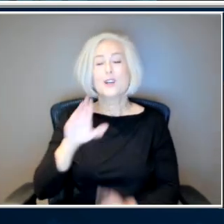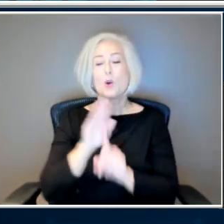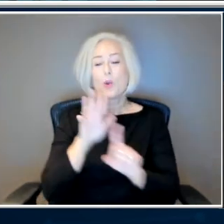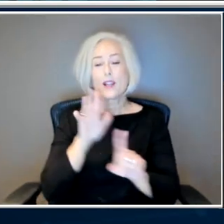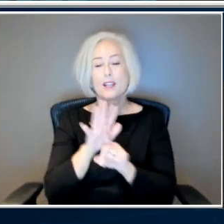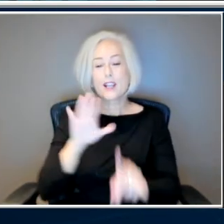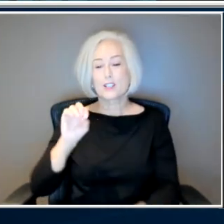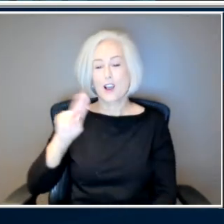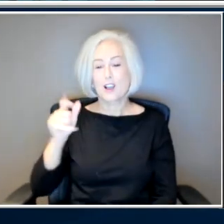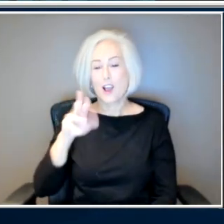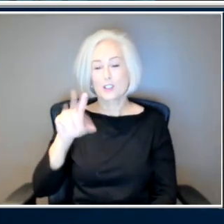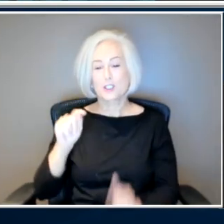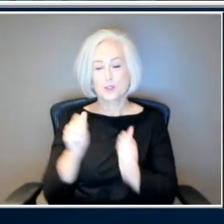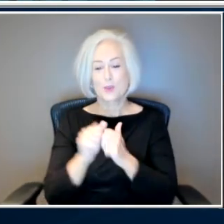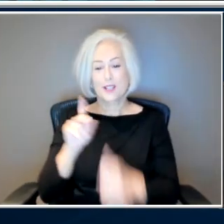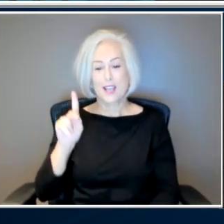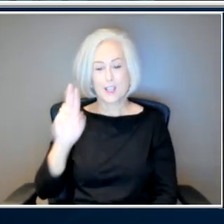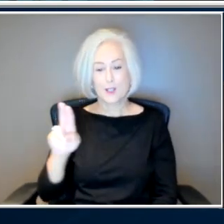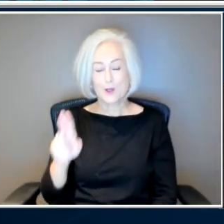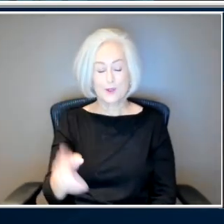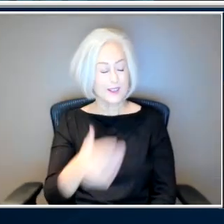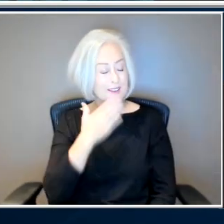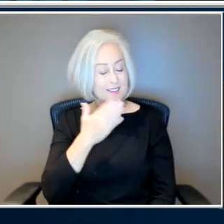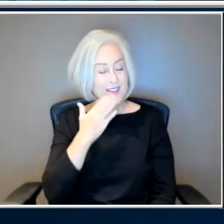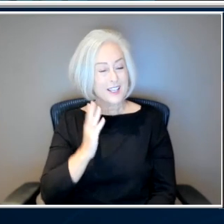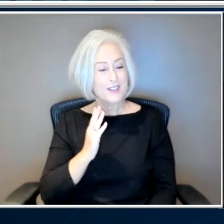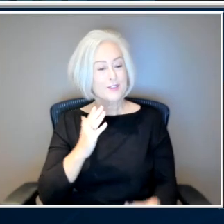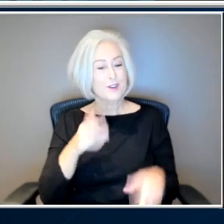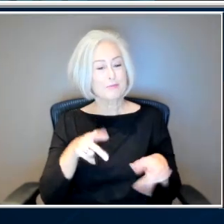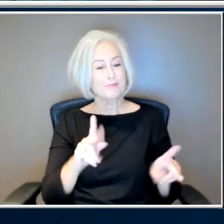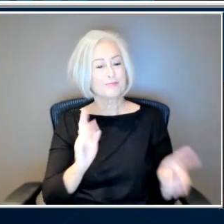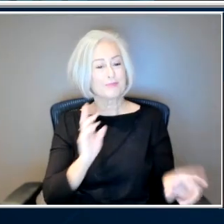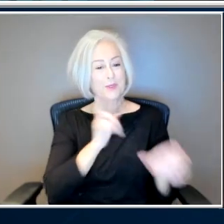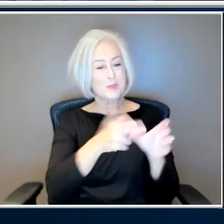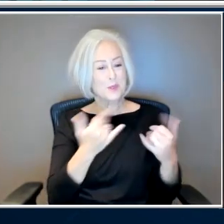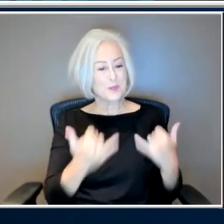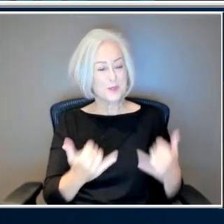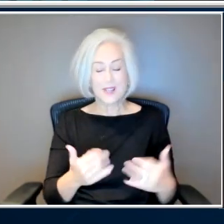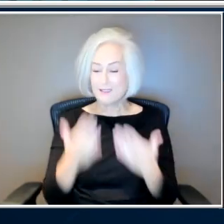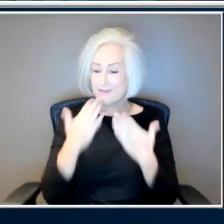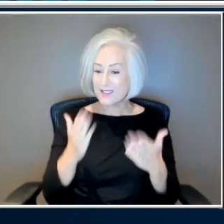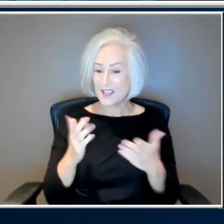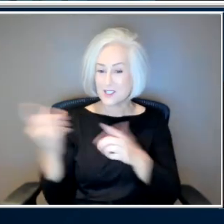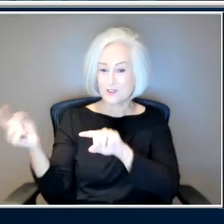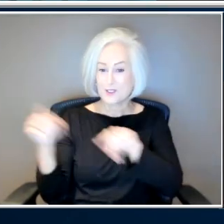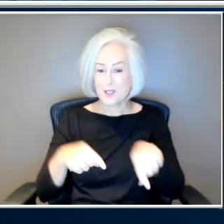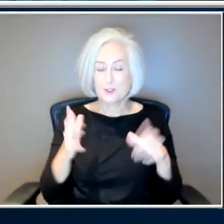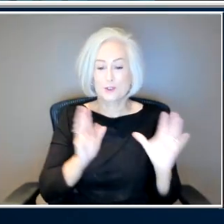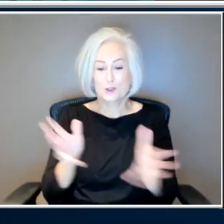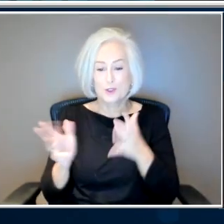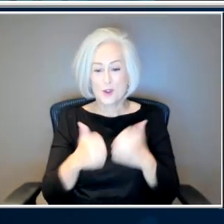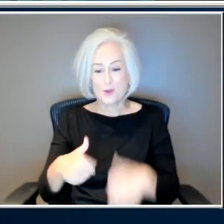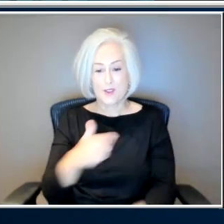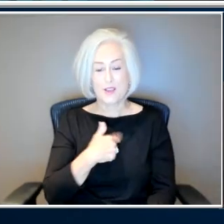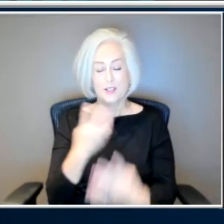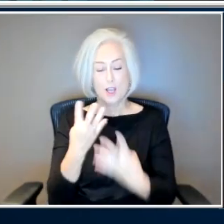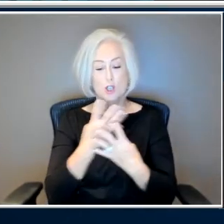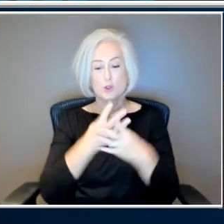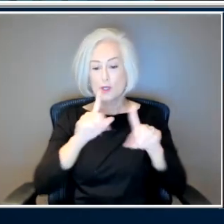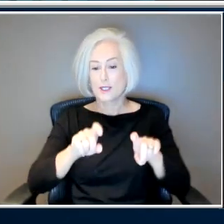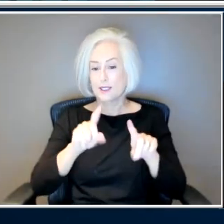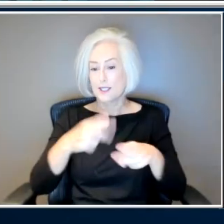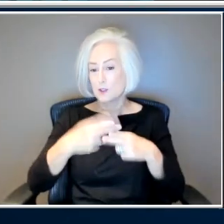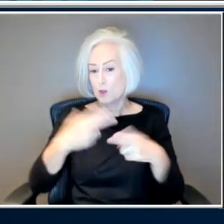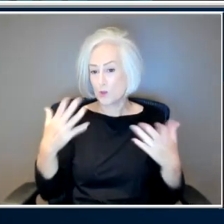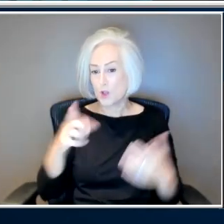Good morning, Jessica. I'm fine. Thank you so much for having me this morning. Yes, thanks for being here to talk about this. The screenings that we're talking about, they're called a low-dose